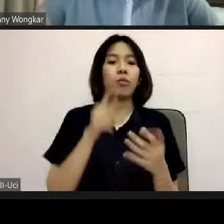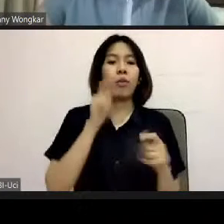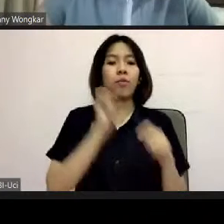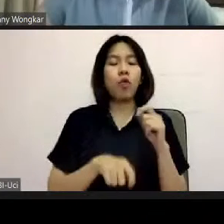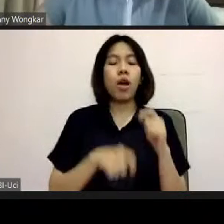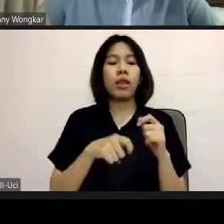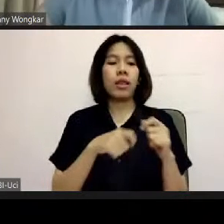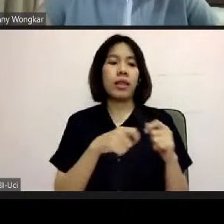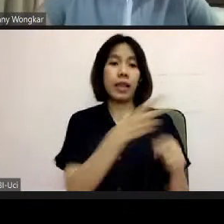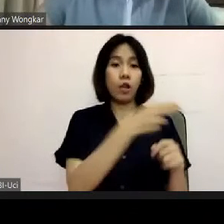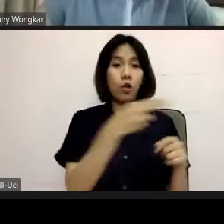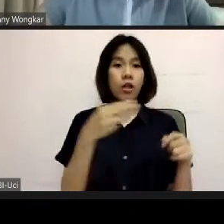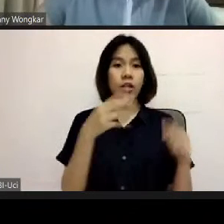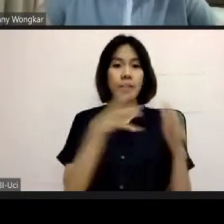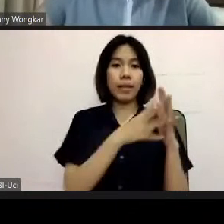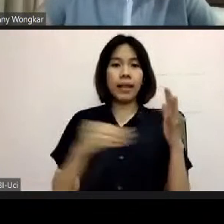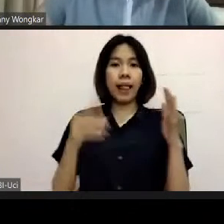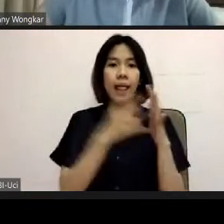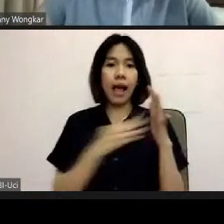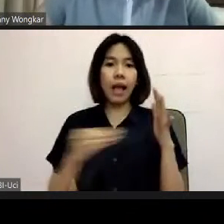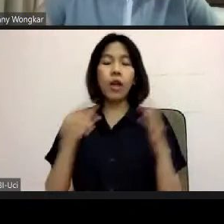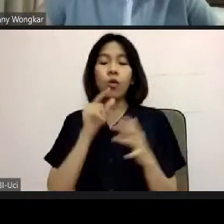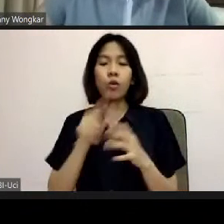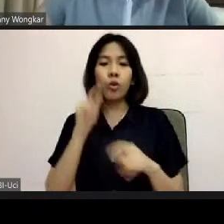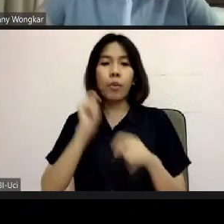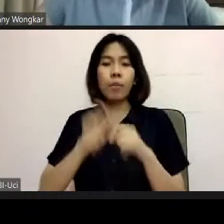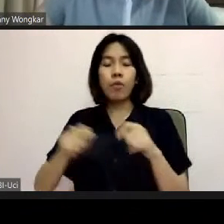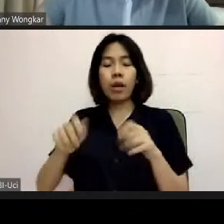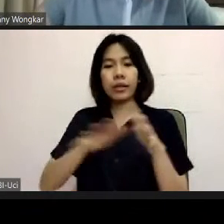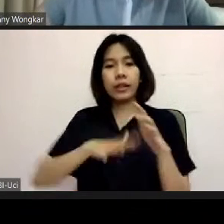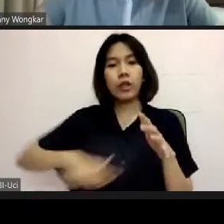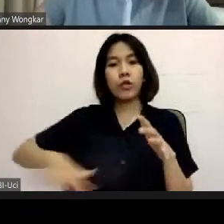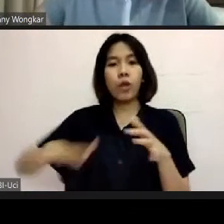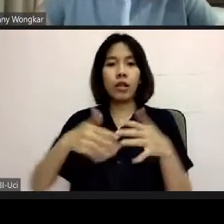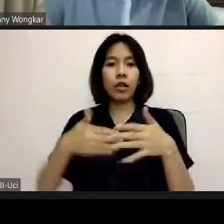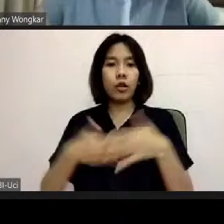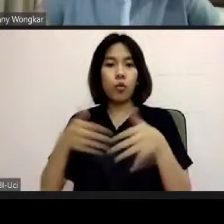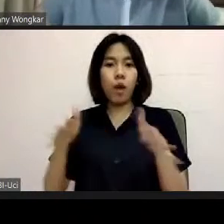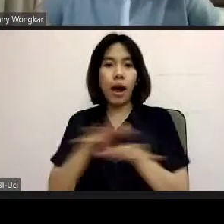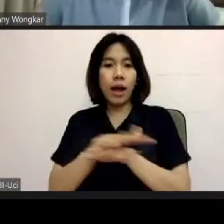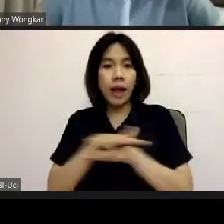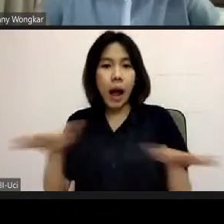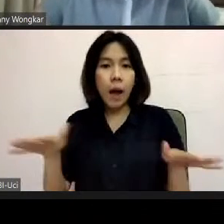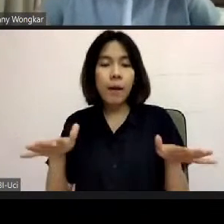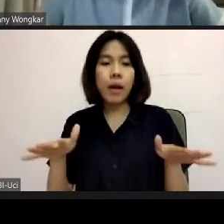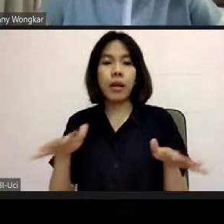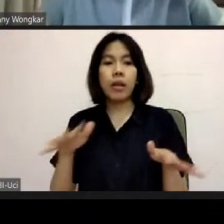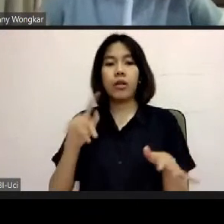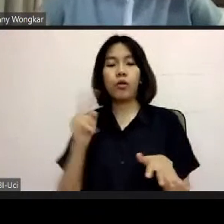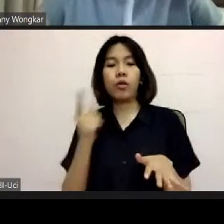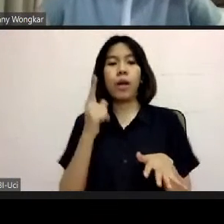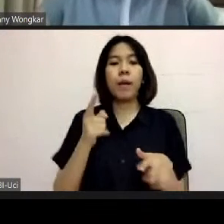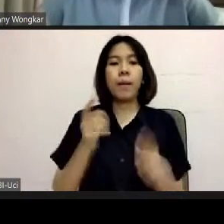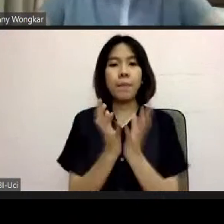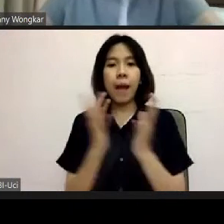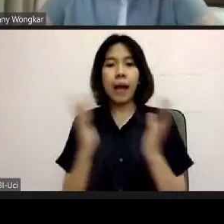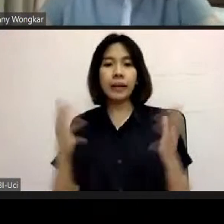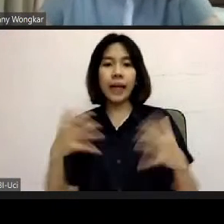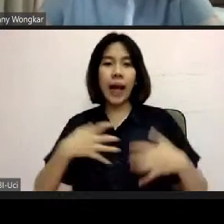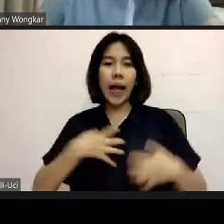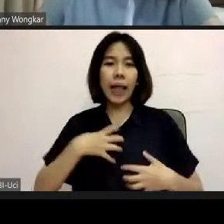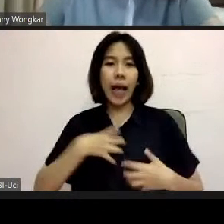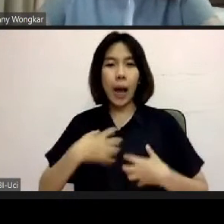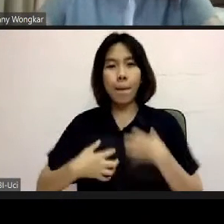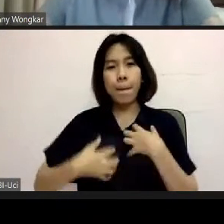pioneer, a living example, especially in terms of giving protections, the betterment of the